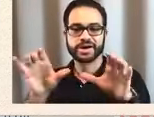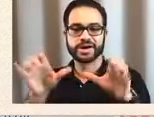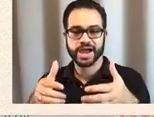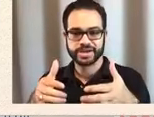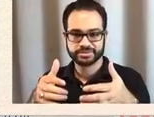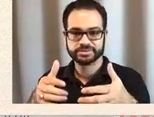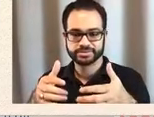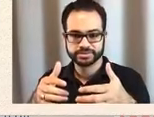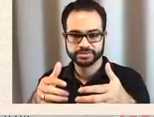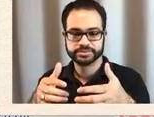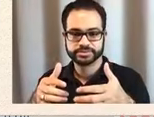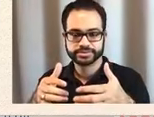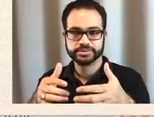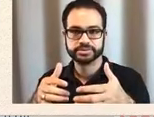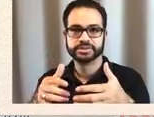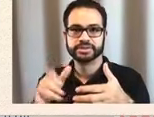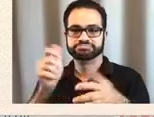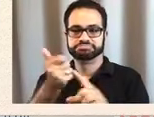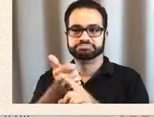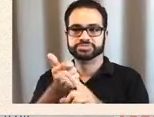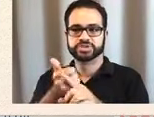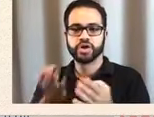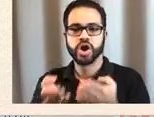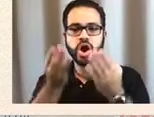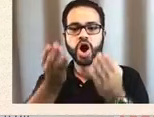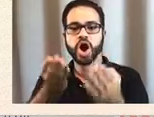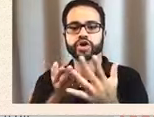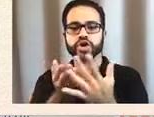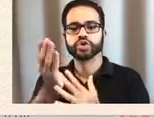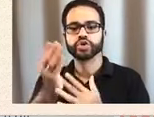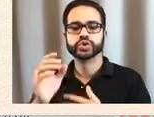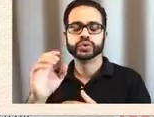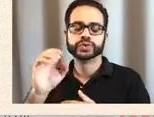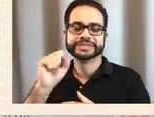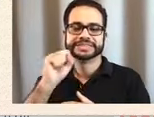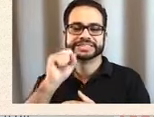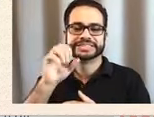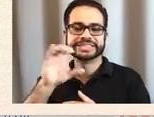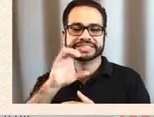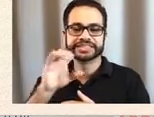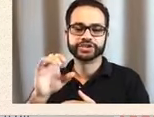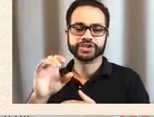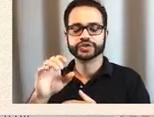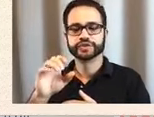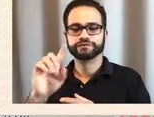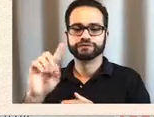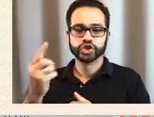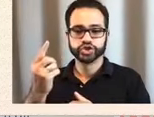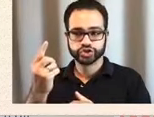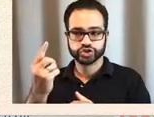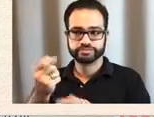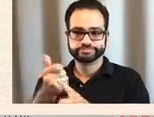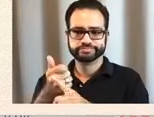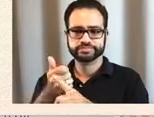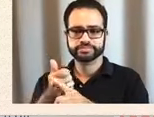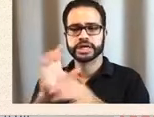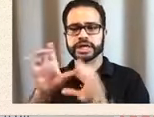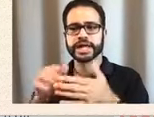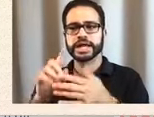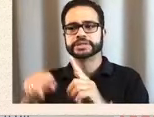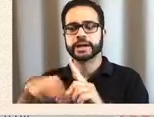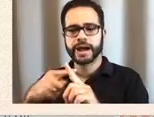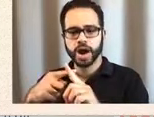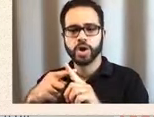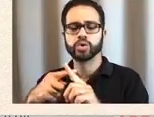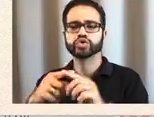that is offered through Seniors First, and it is a class about guardianship. Unfortunately, the